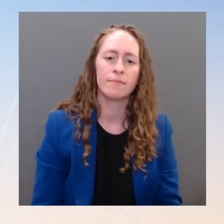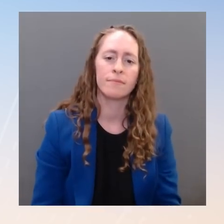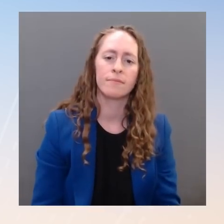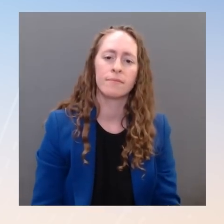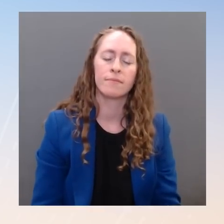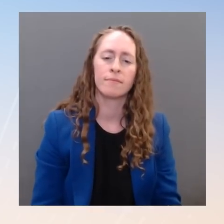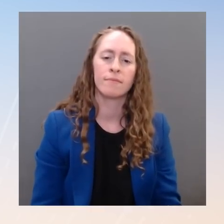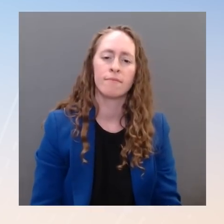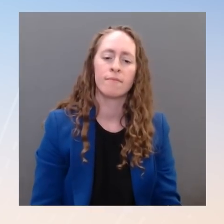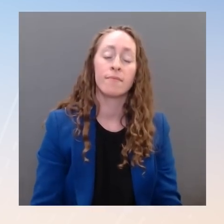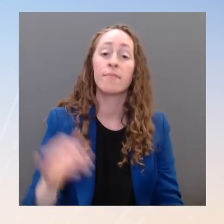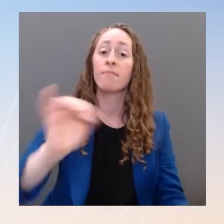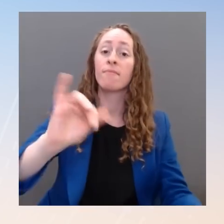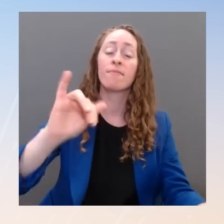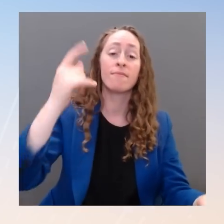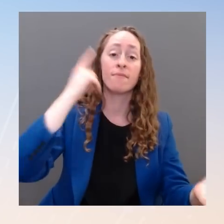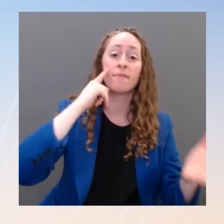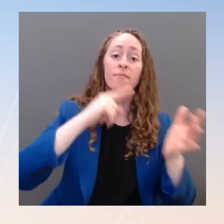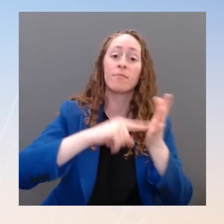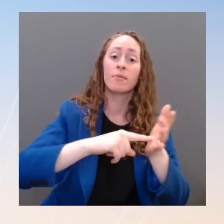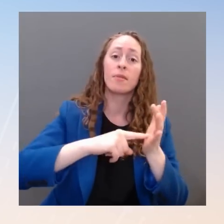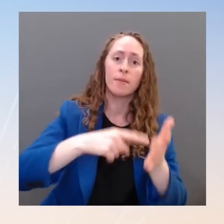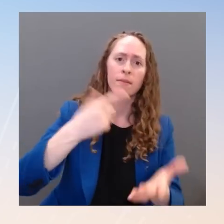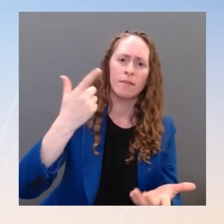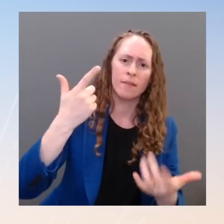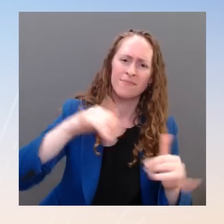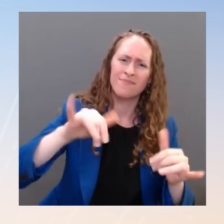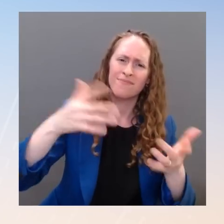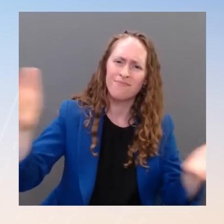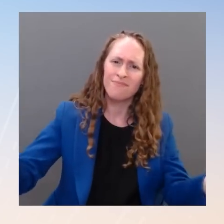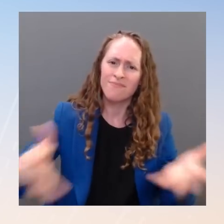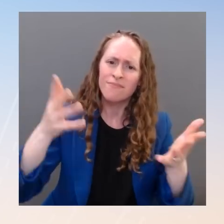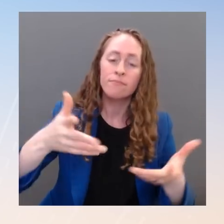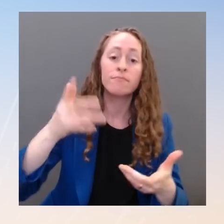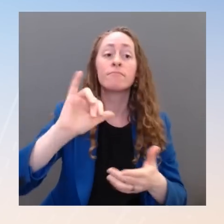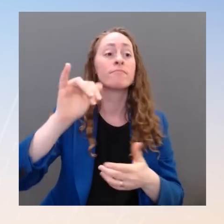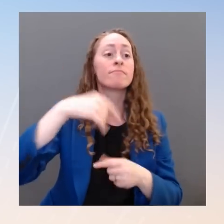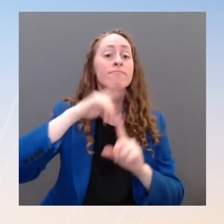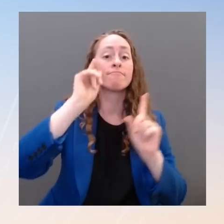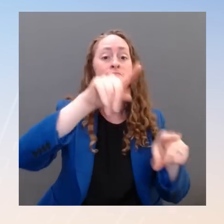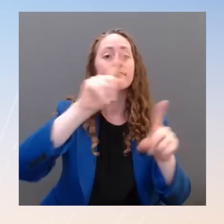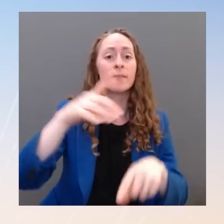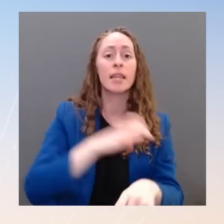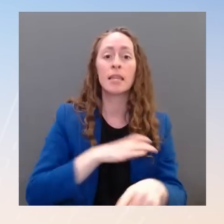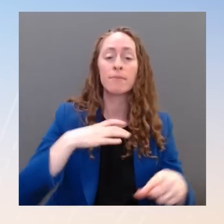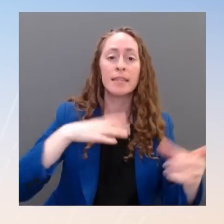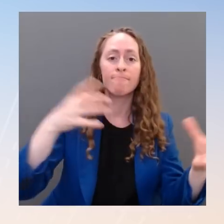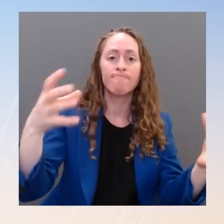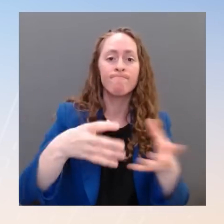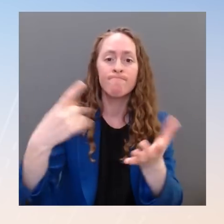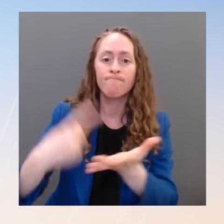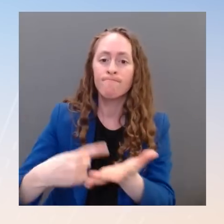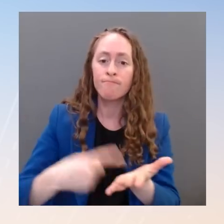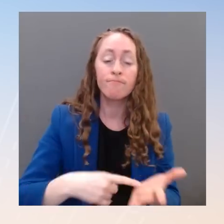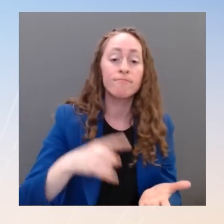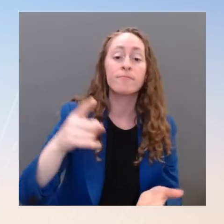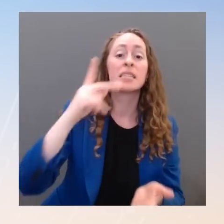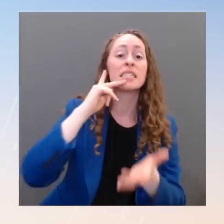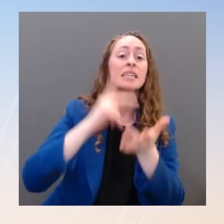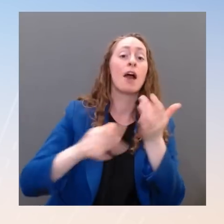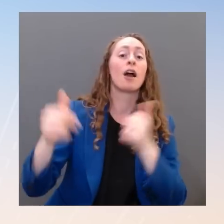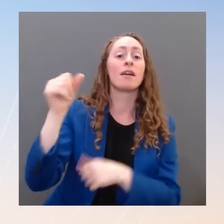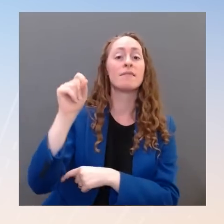Hill and committees. You will see that in the form of our Secretary of State, our Secretary of Defense, and other national security officials